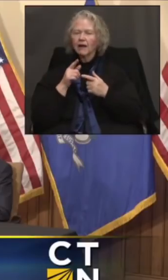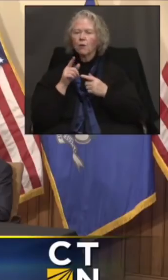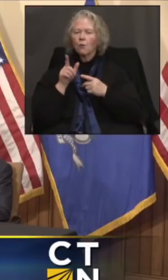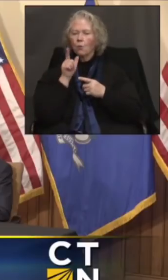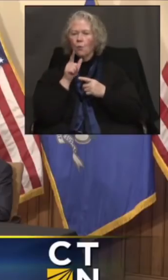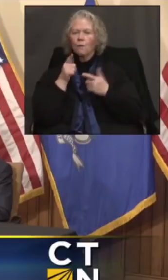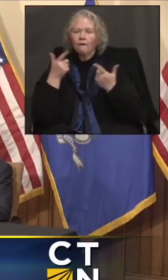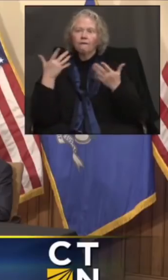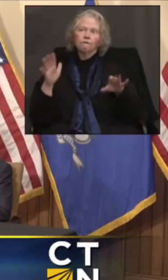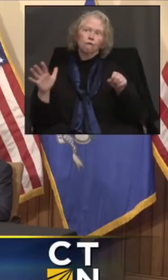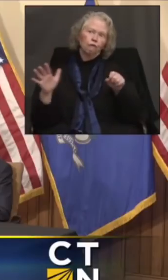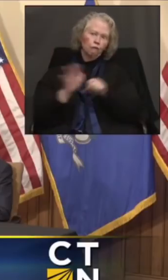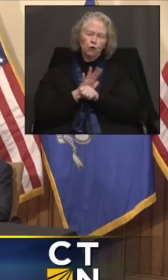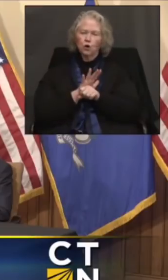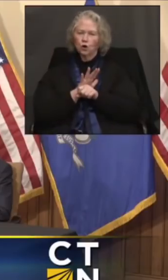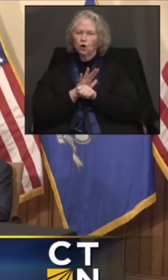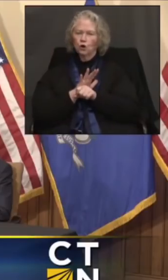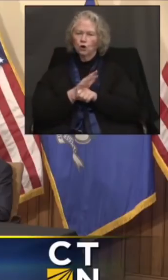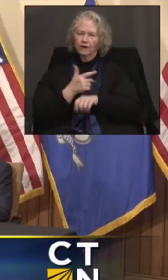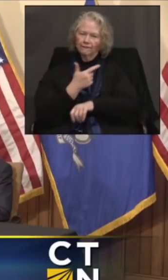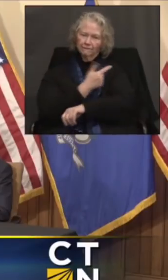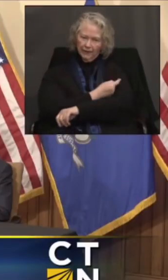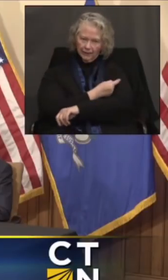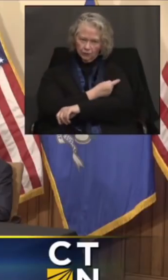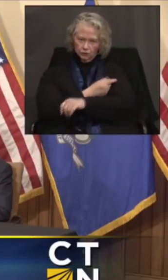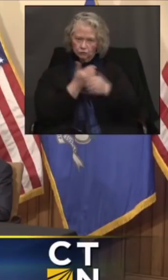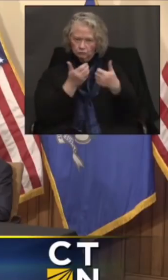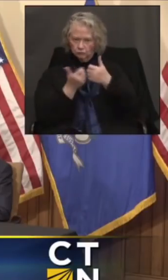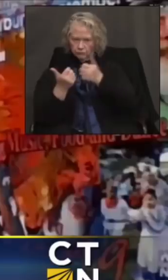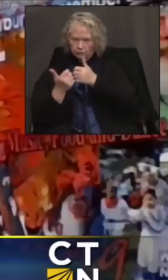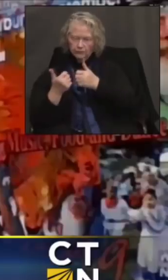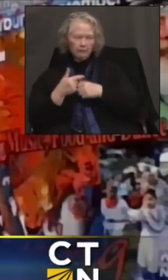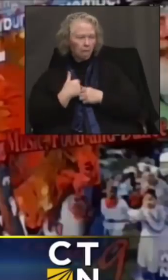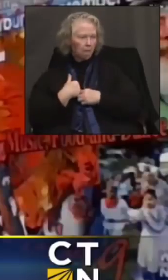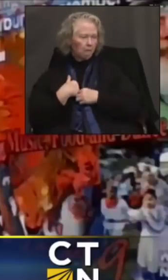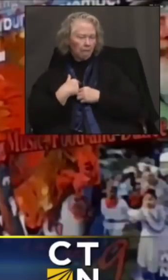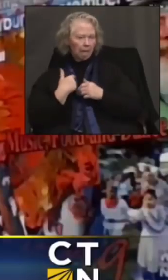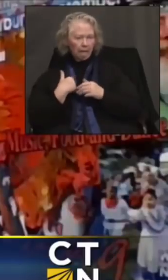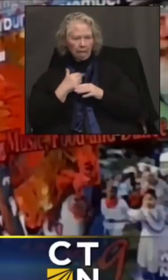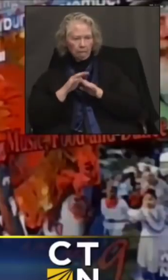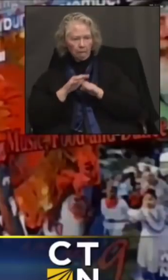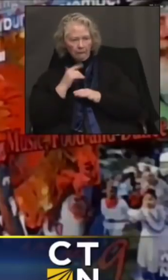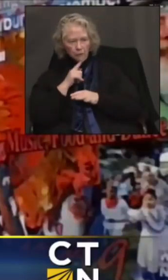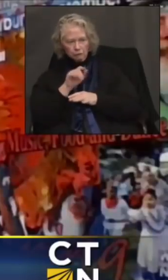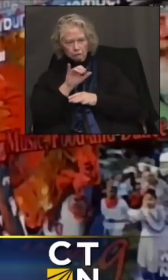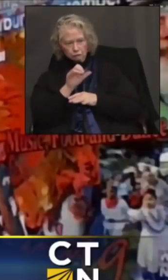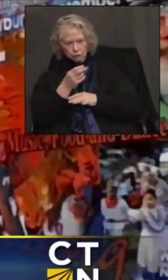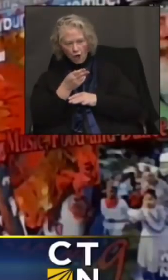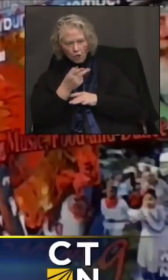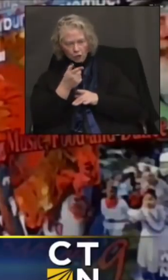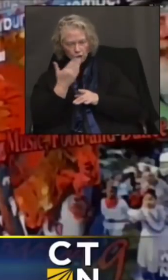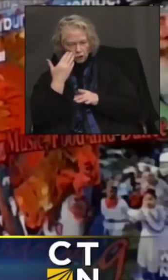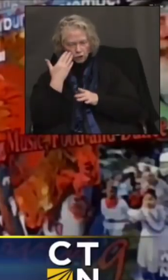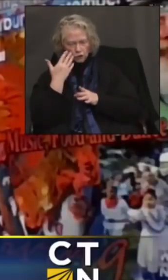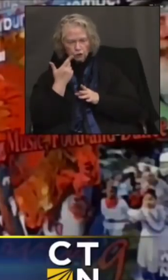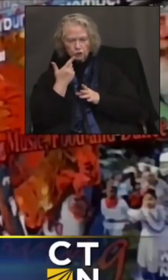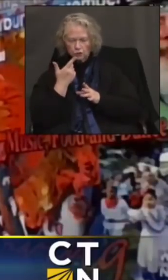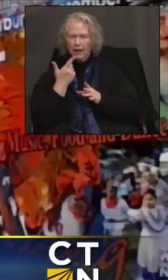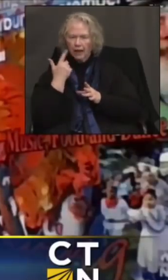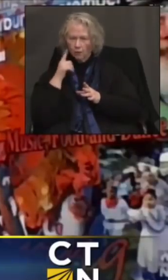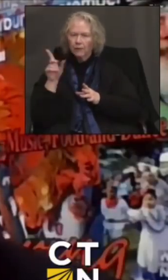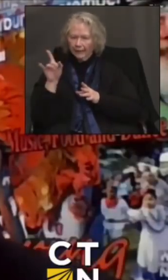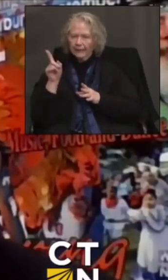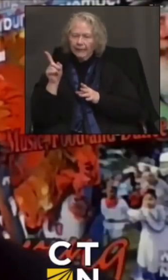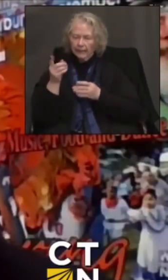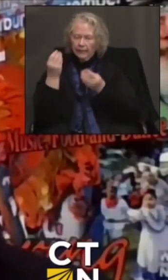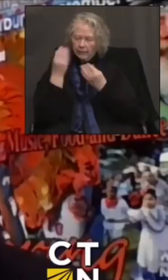vaccinated percentages? Paul, I don't have that, but I'm sure Josh can share that with you. That data was shared with